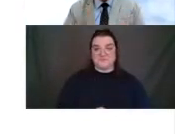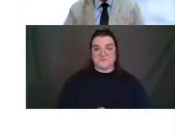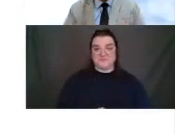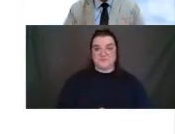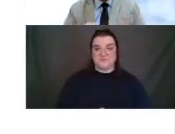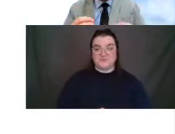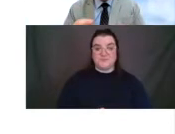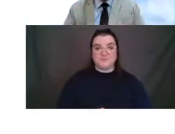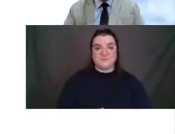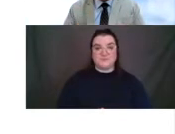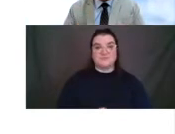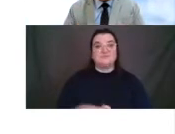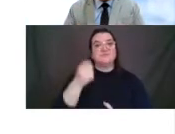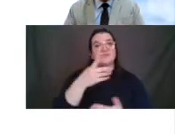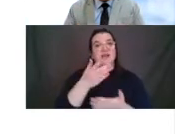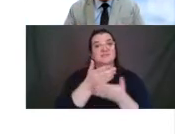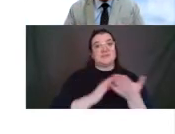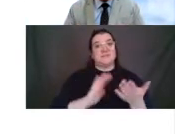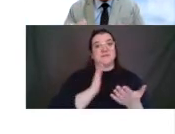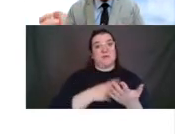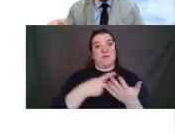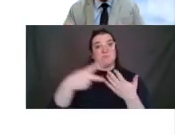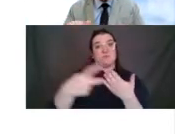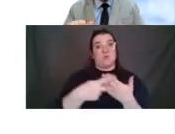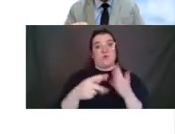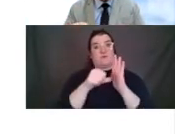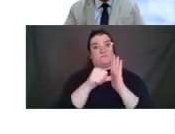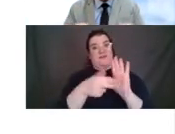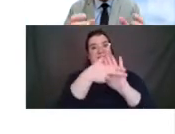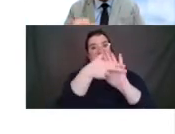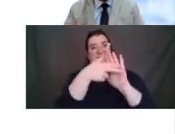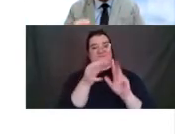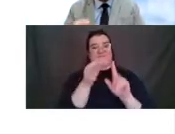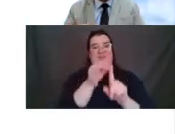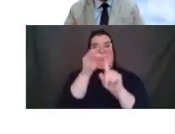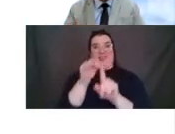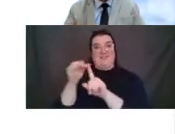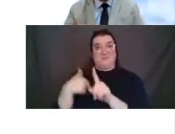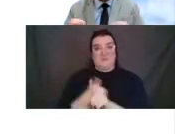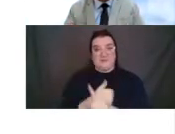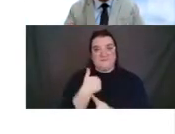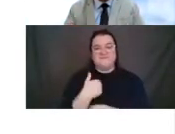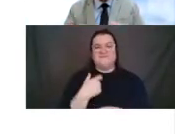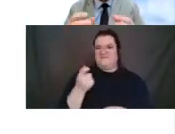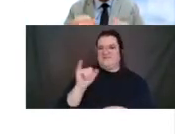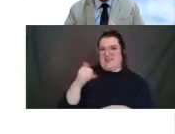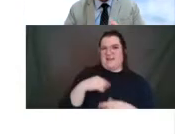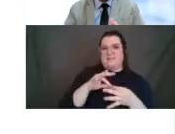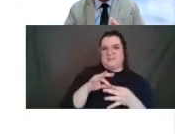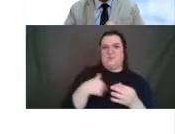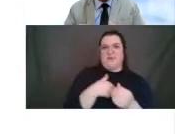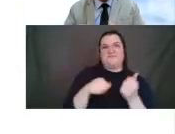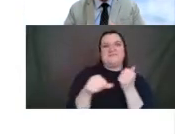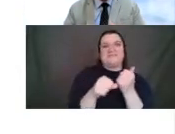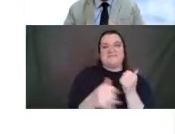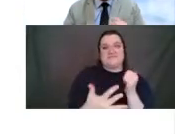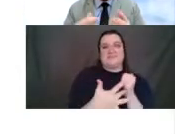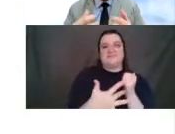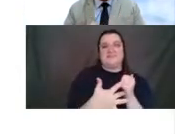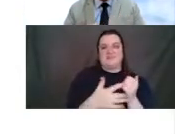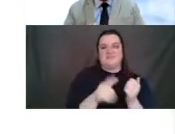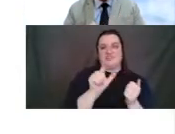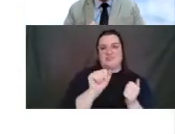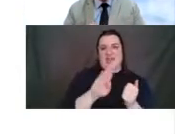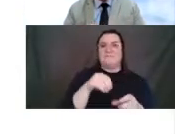So some of our program highlights that we had, so as I mentioned previously, we had an assistive technology lab that was an in-person thing.